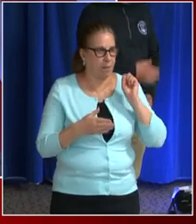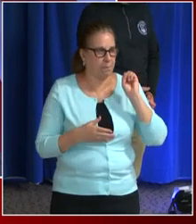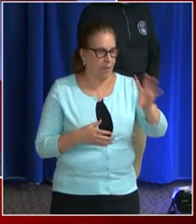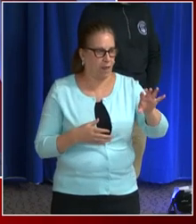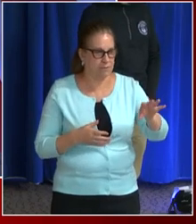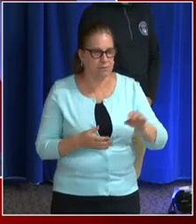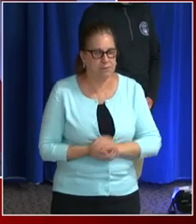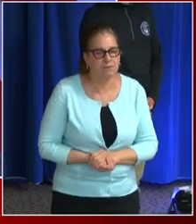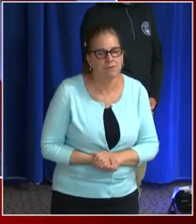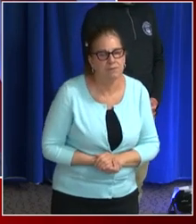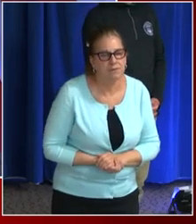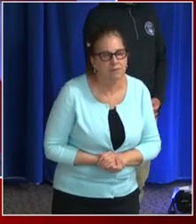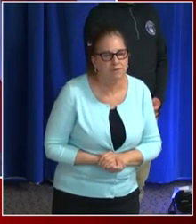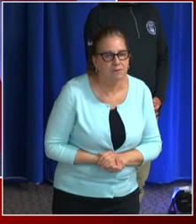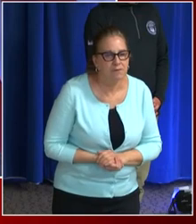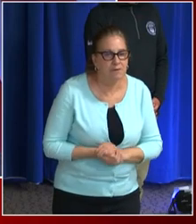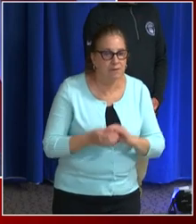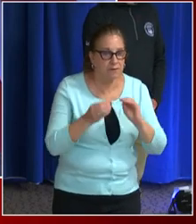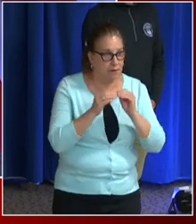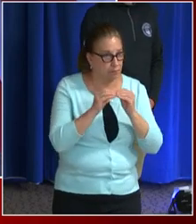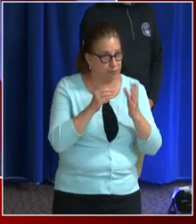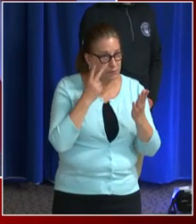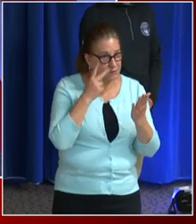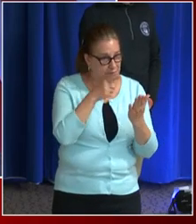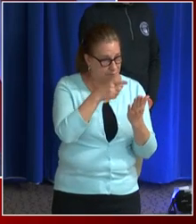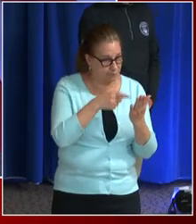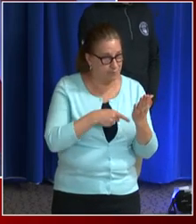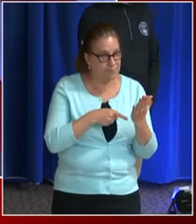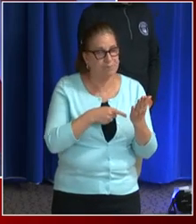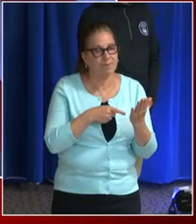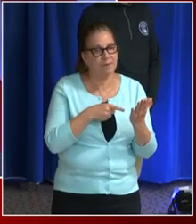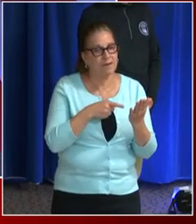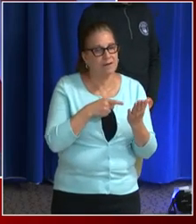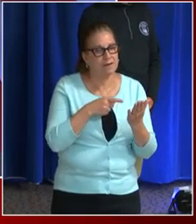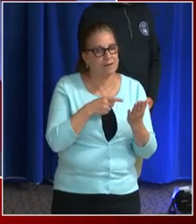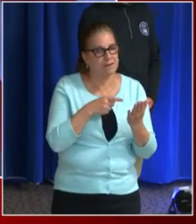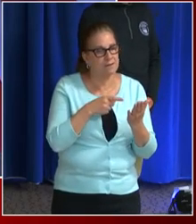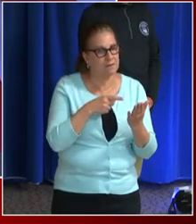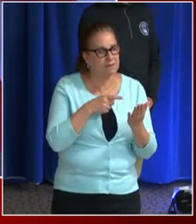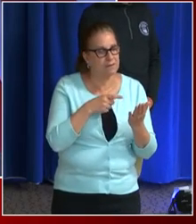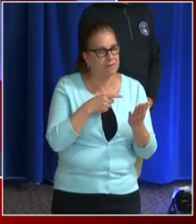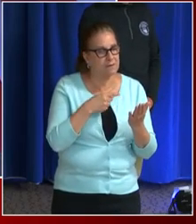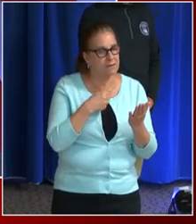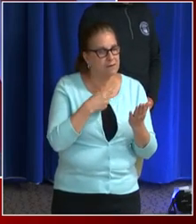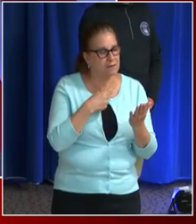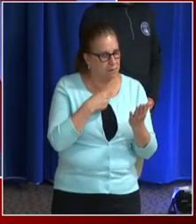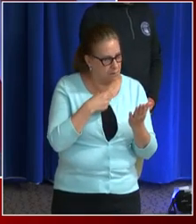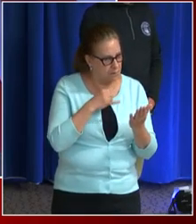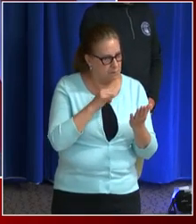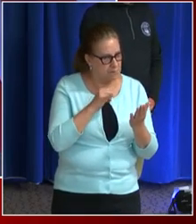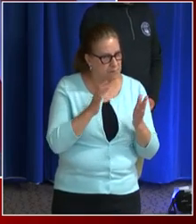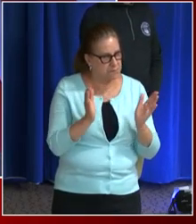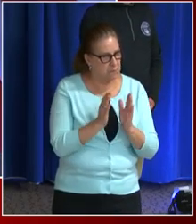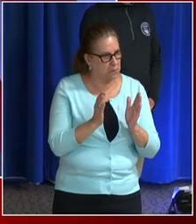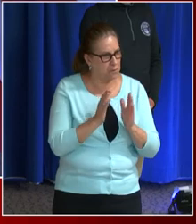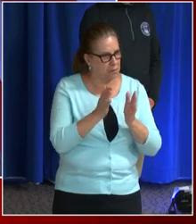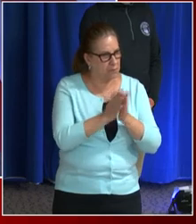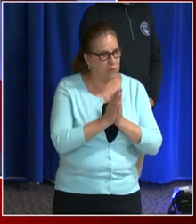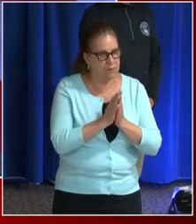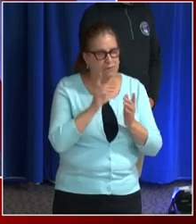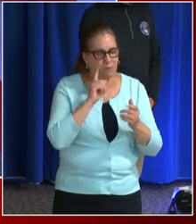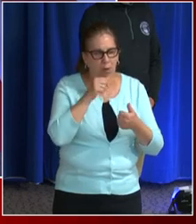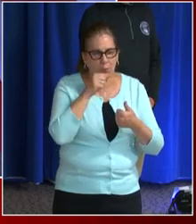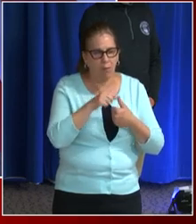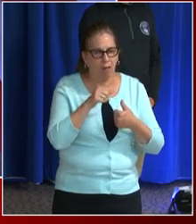of me, Mark, but there have been heavy requests for mail-in ballots, and a lot of people across the District of Columbia